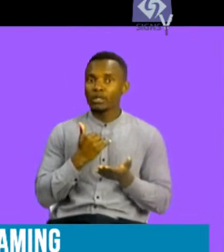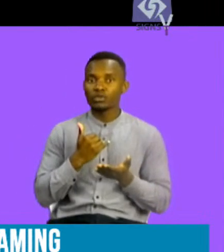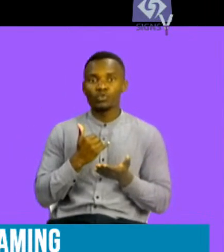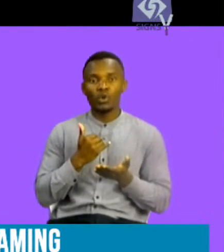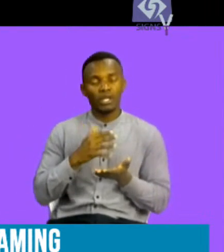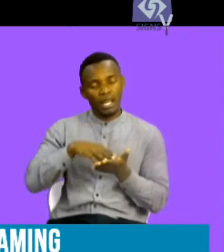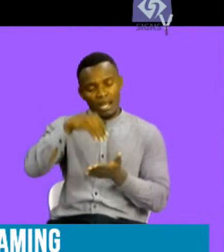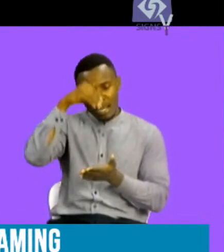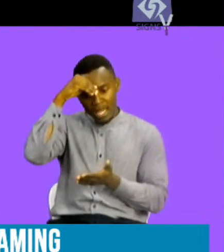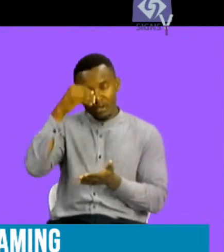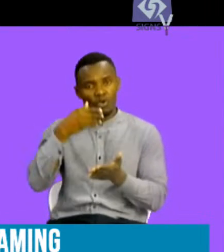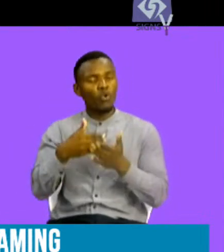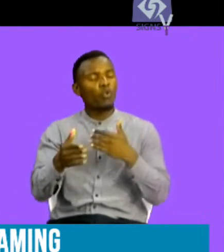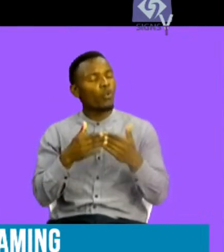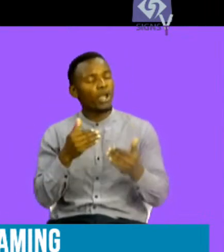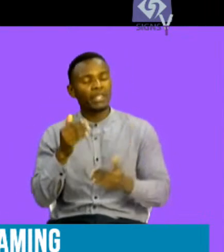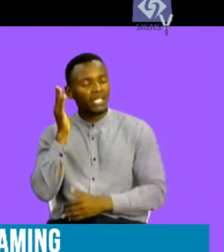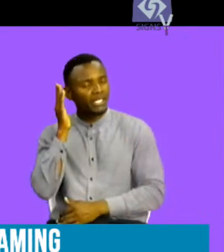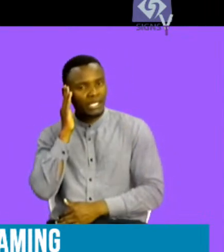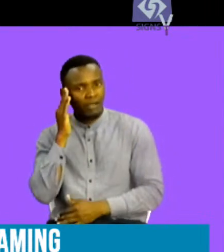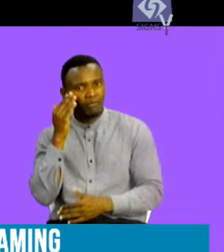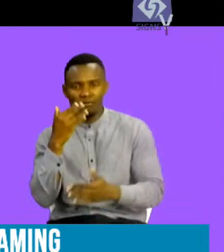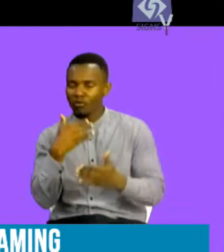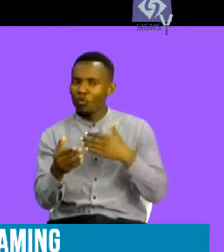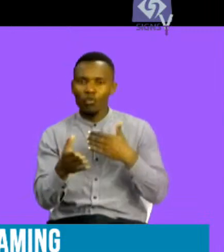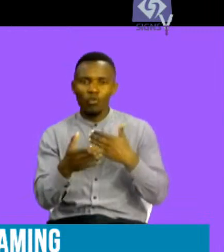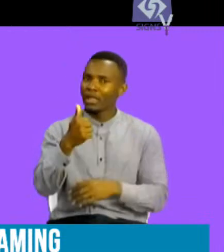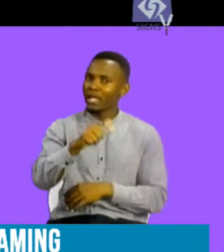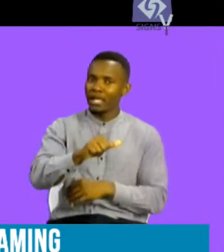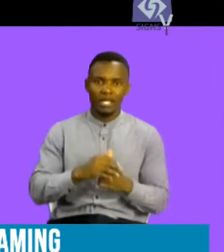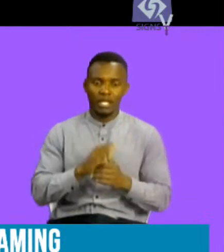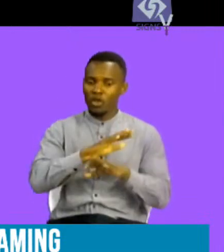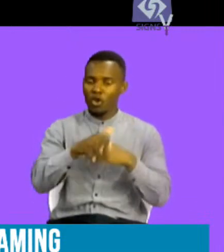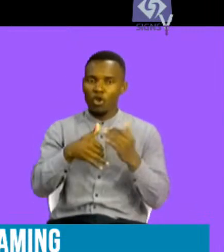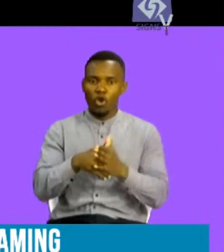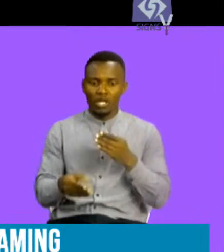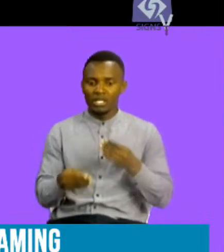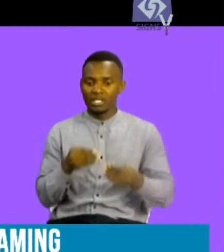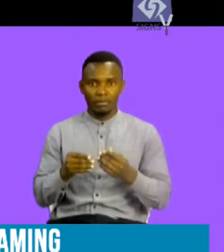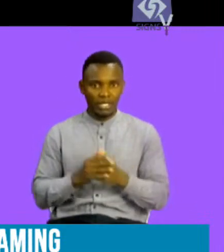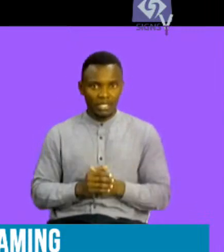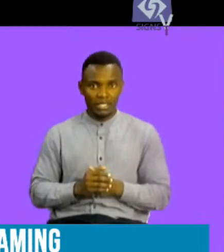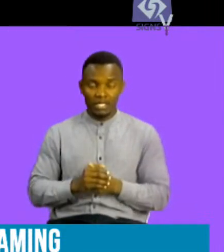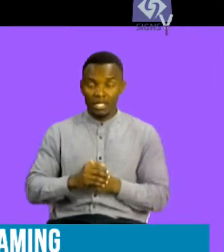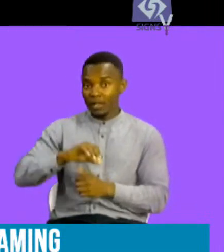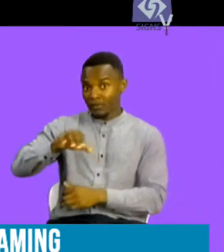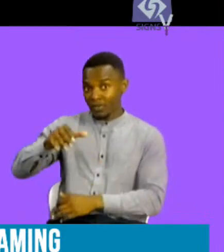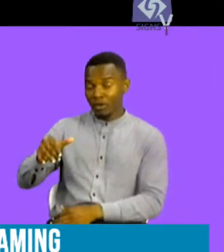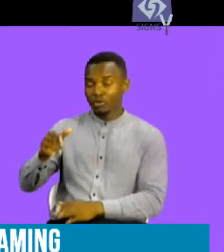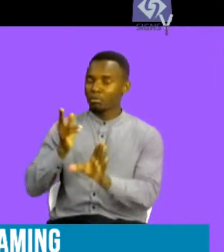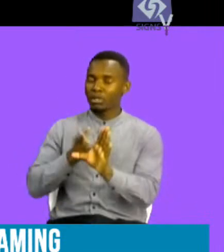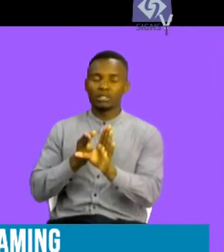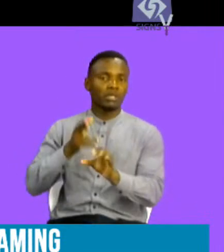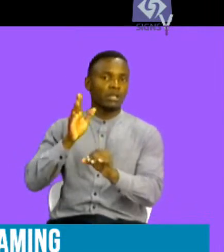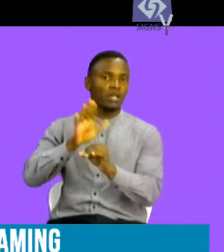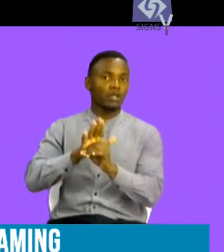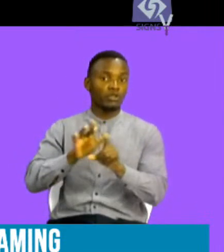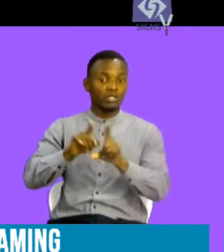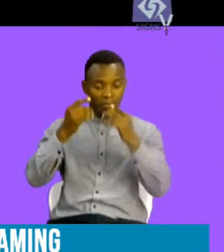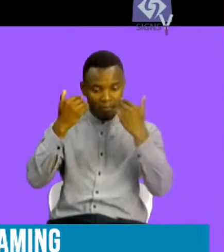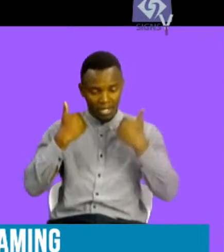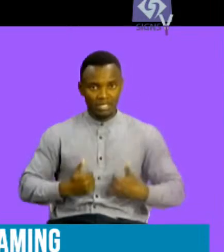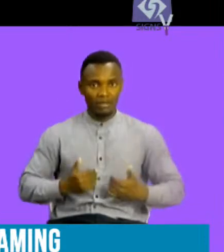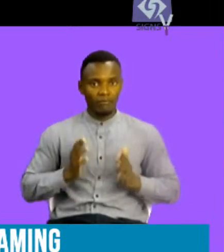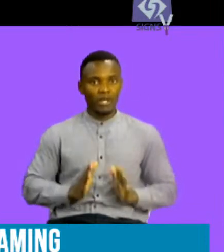whether what, all types of disability. So the county has played a big part. Yes. And also being one of the persons living with